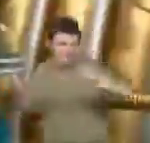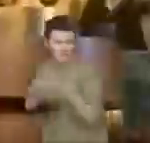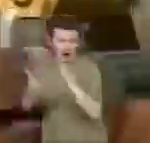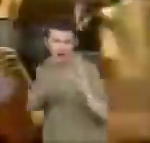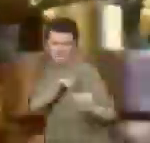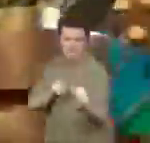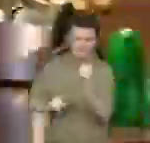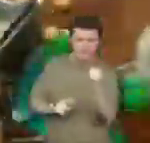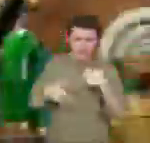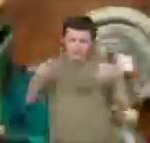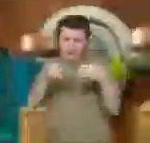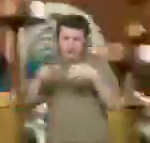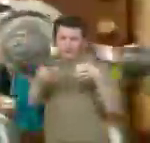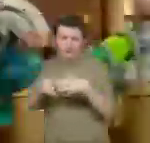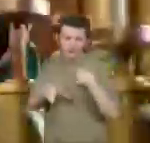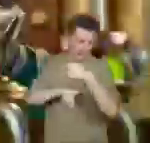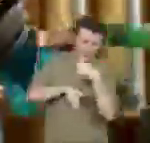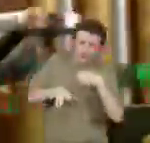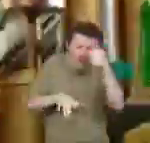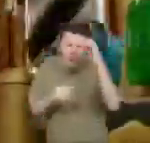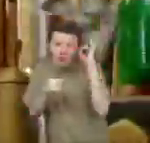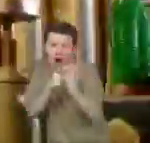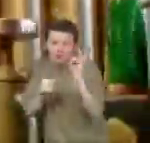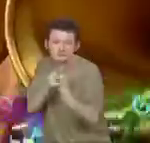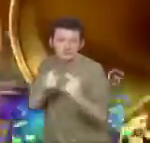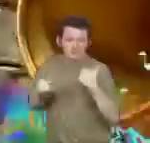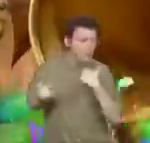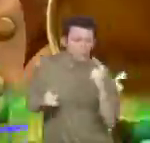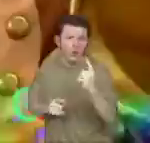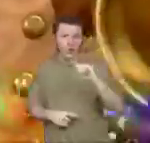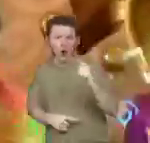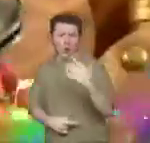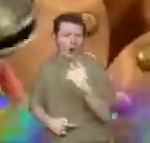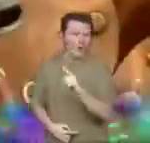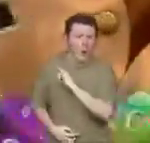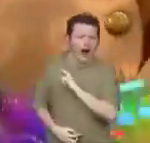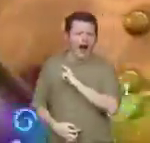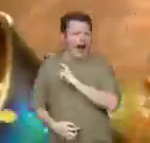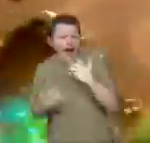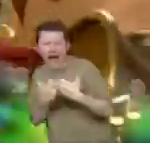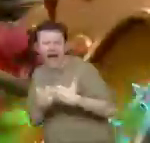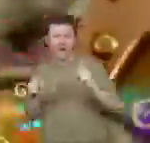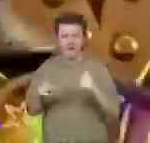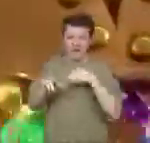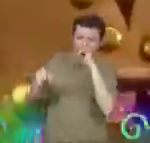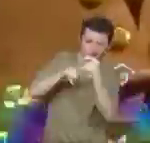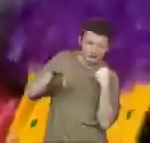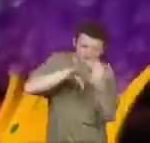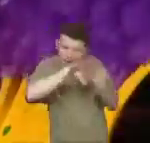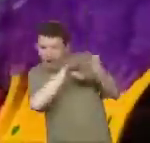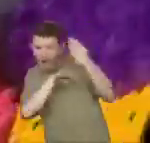know. The tiddly-peeps, if we need to know. Who, what, where, why, when, and how, we'll ask them, off we